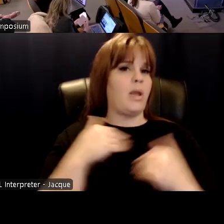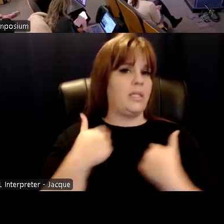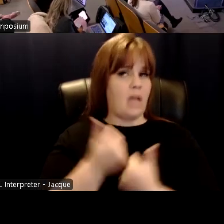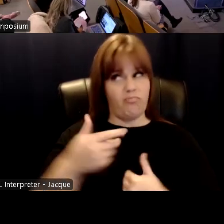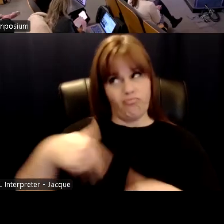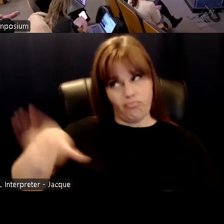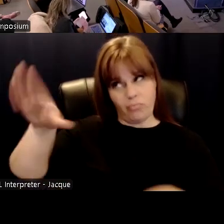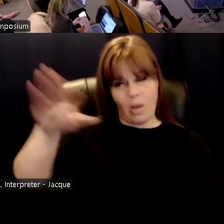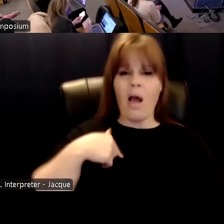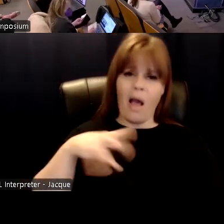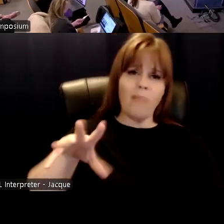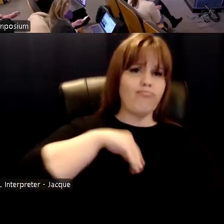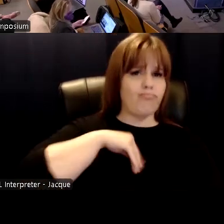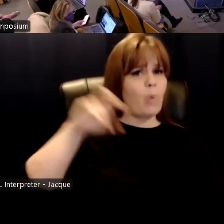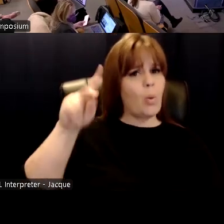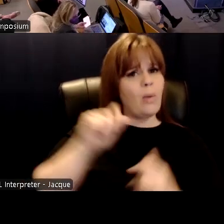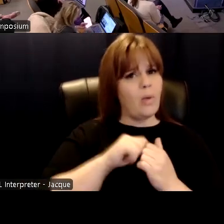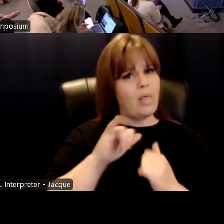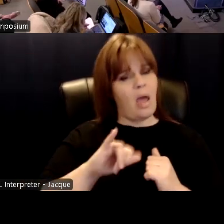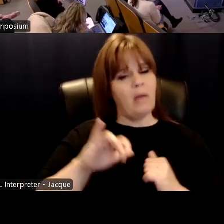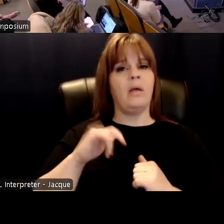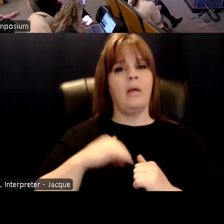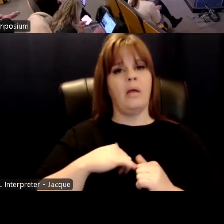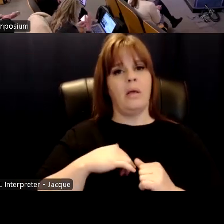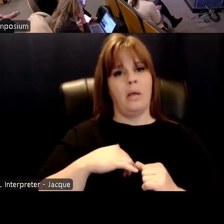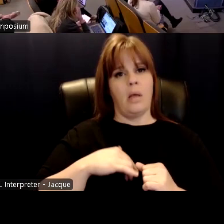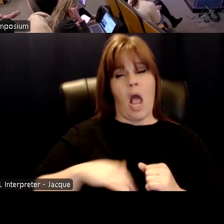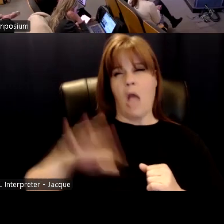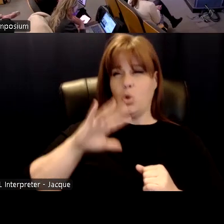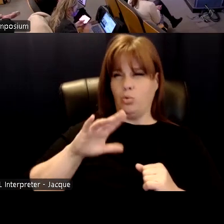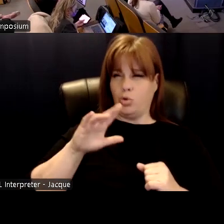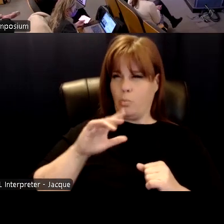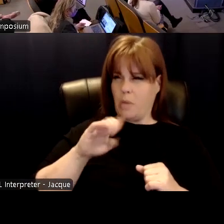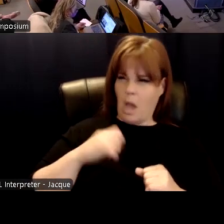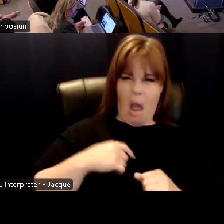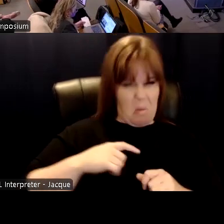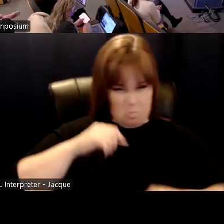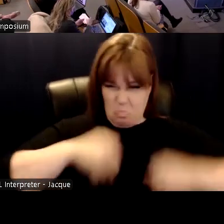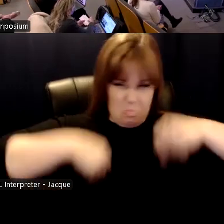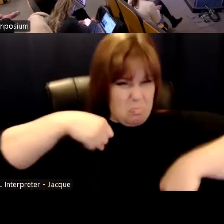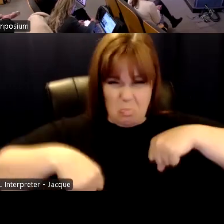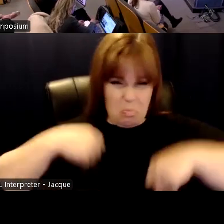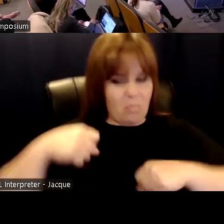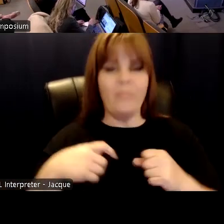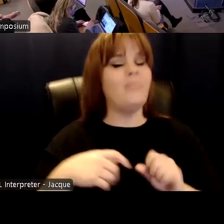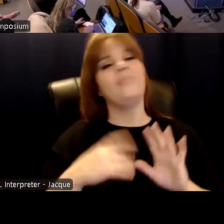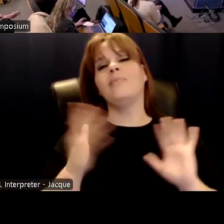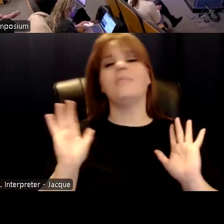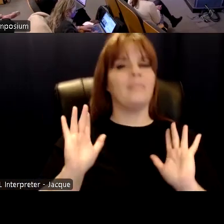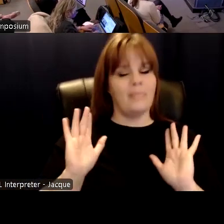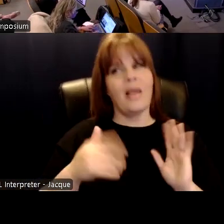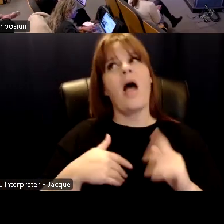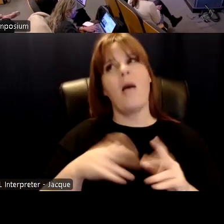and I'm okay with that. I used to be like, I am doing this and going hard all the time, and I'm okay letting others continue without me